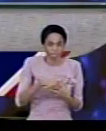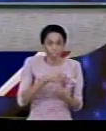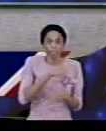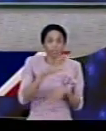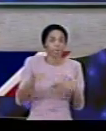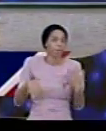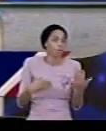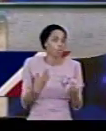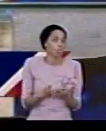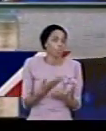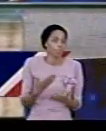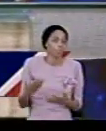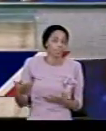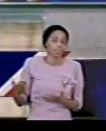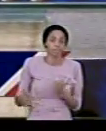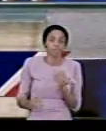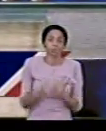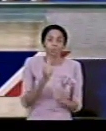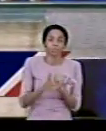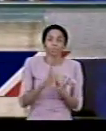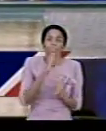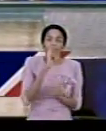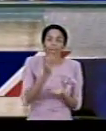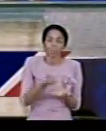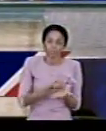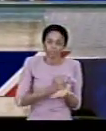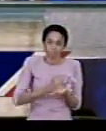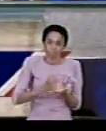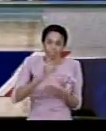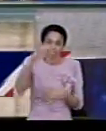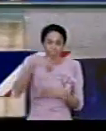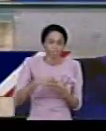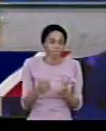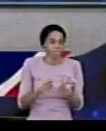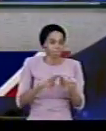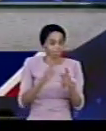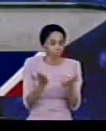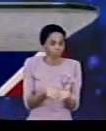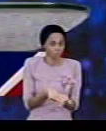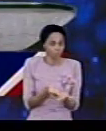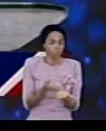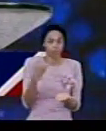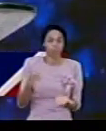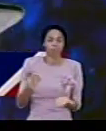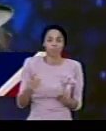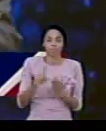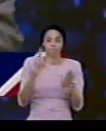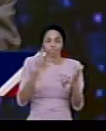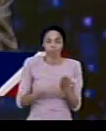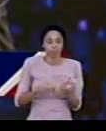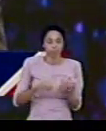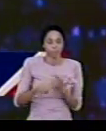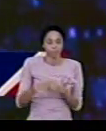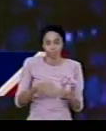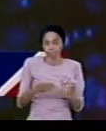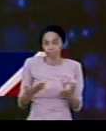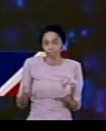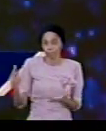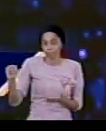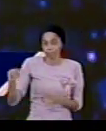all things which are written in the book of the law to do them.